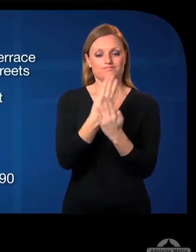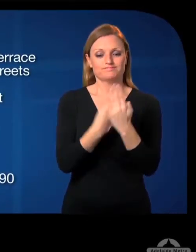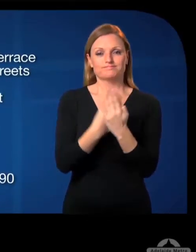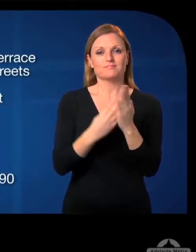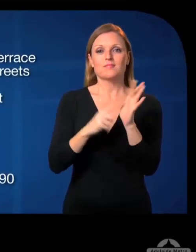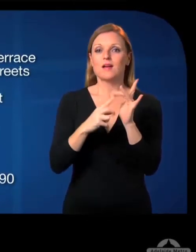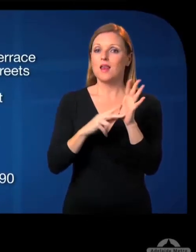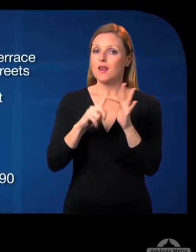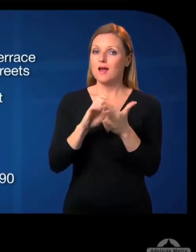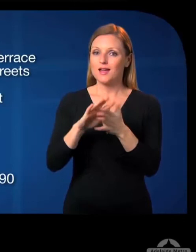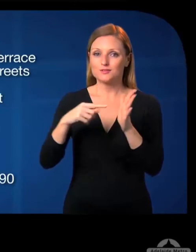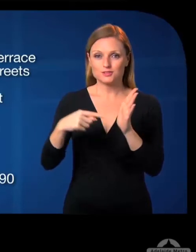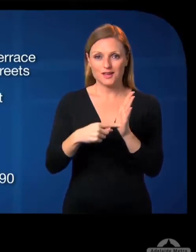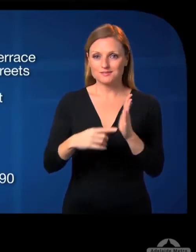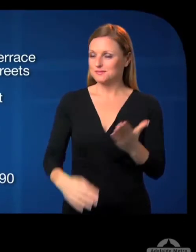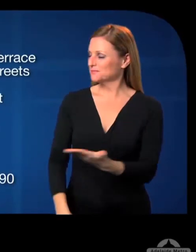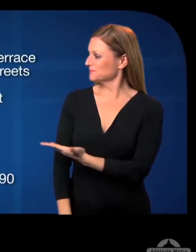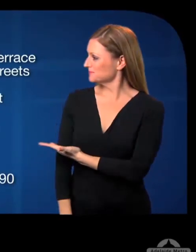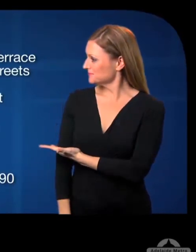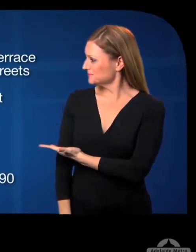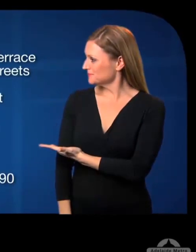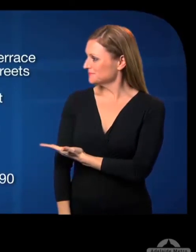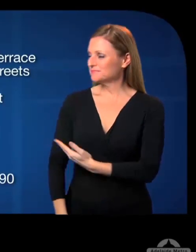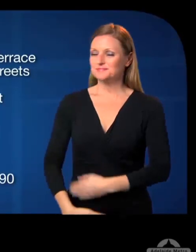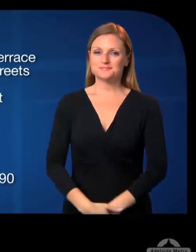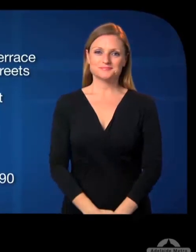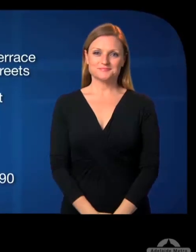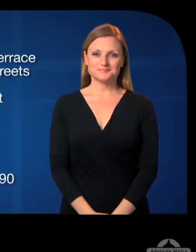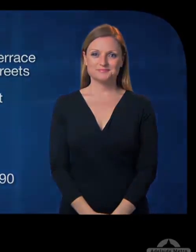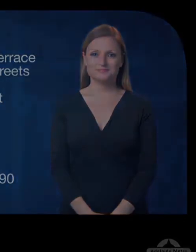of hearing customers, or chat with us online using the Adelaide Metro Live chat service.